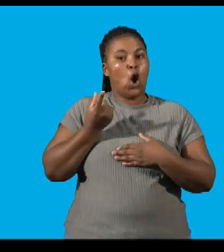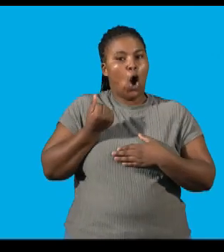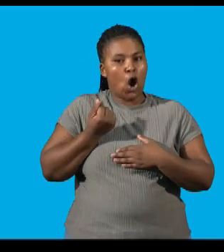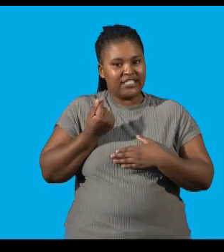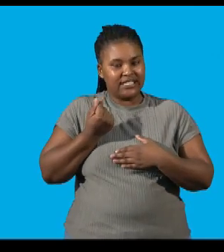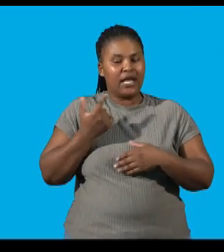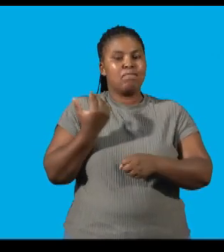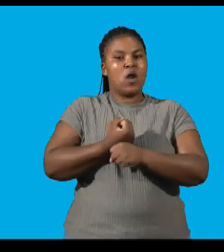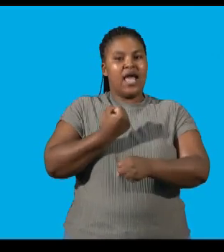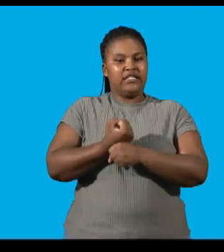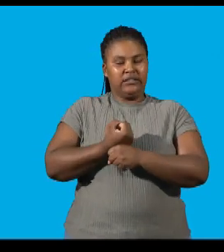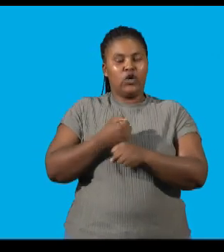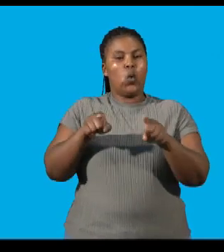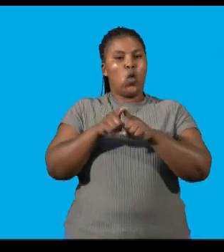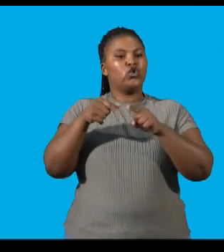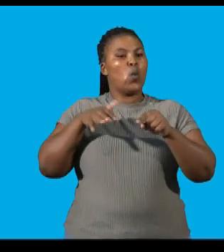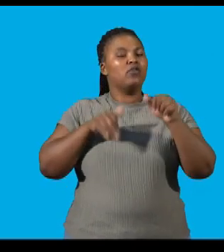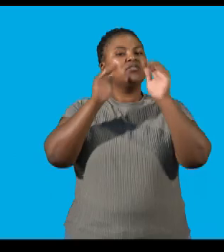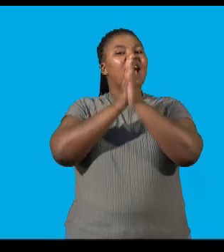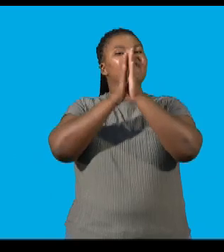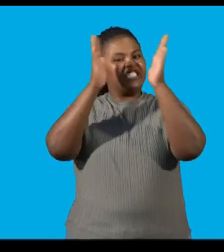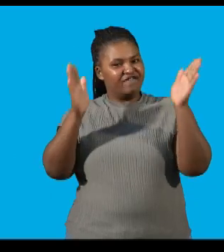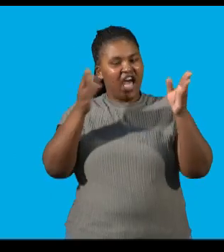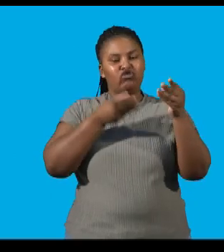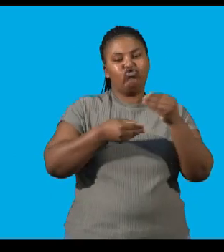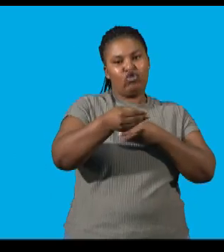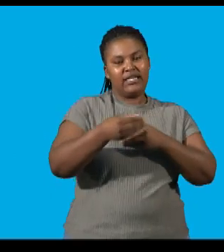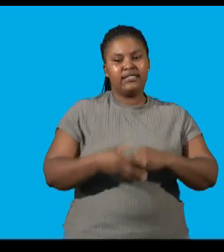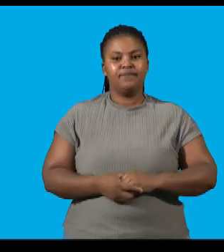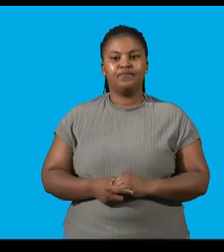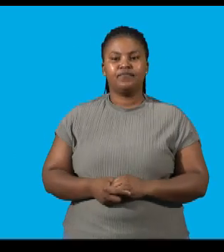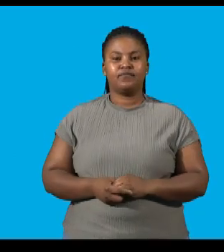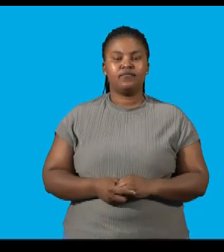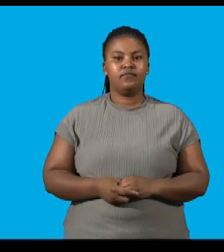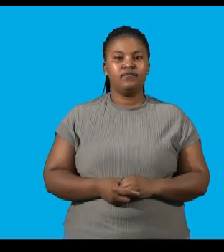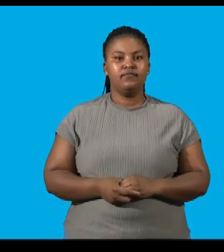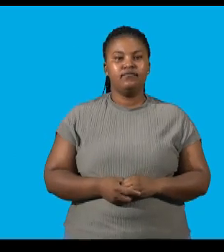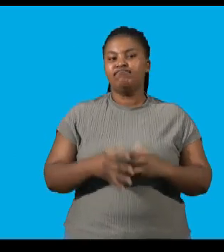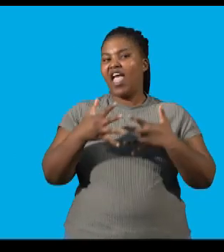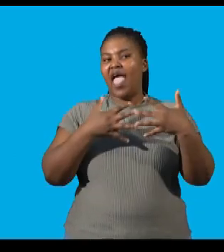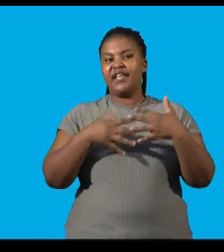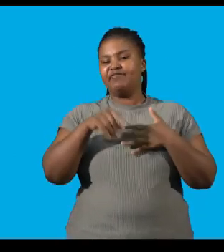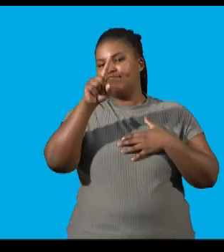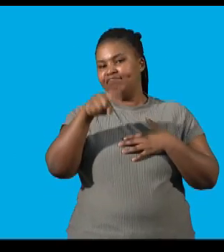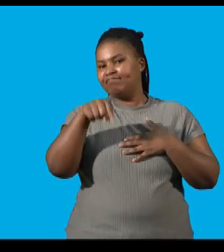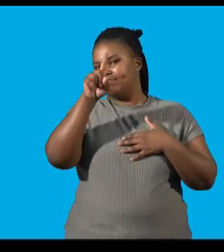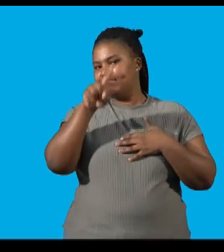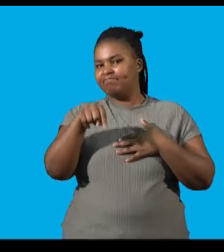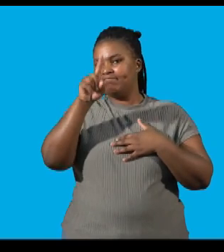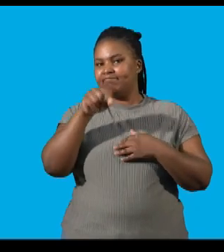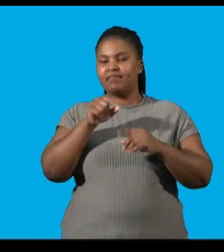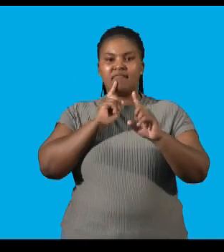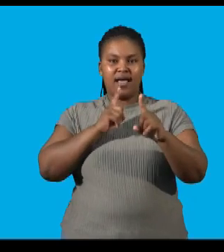of production. And lastly, to diversify trade. So any of these would